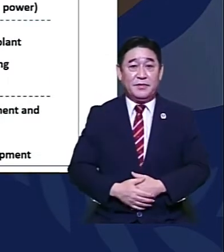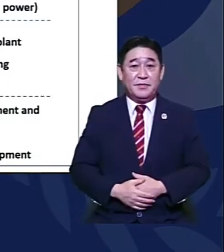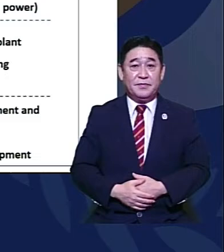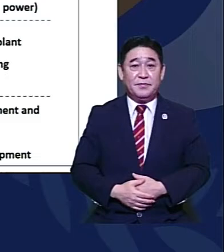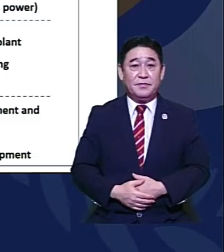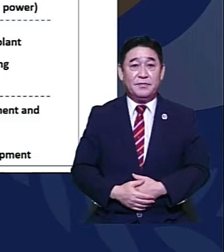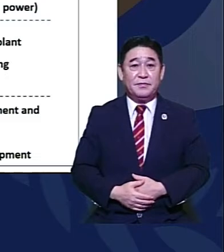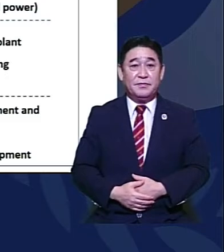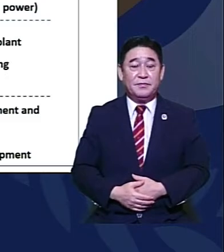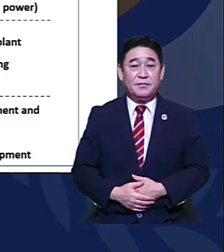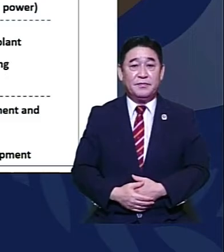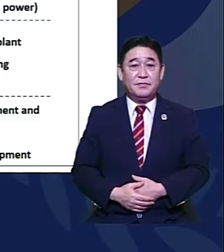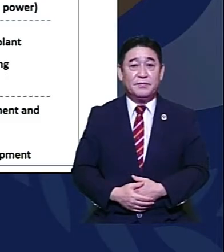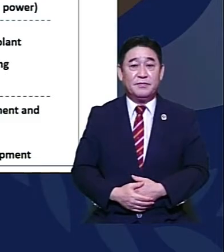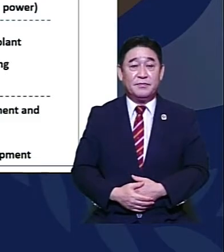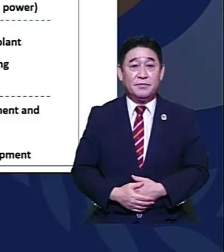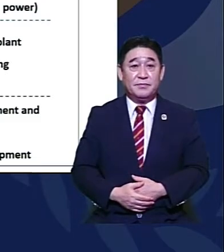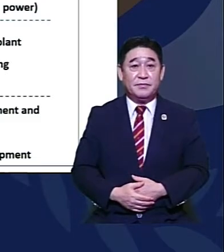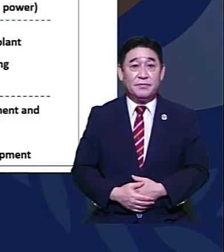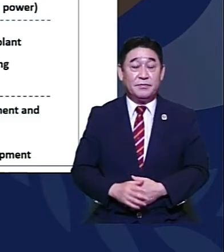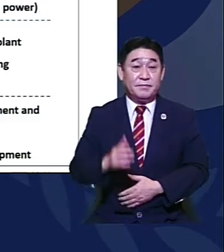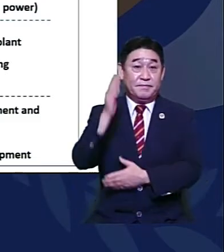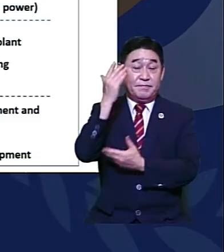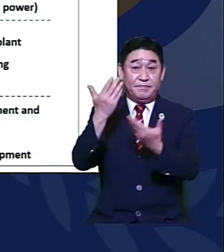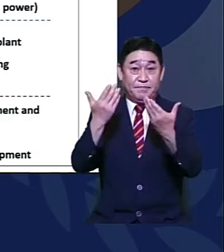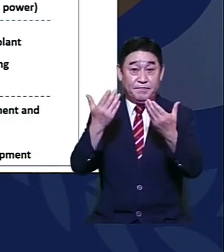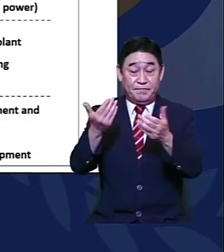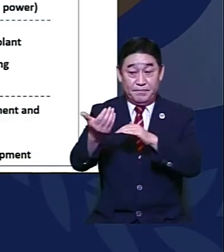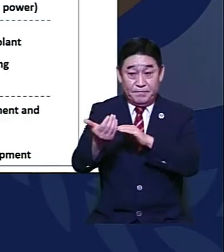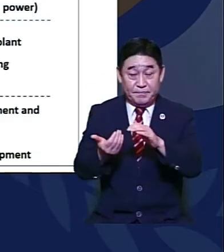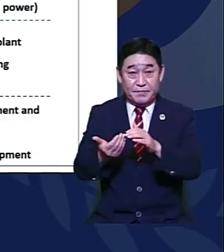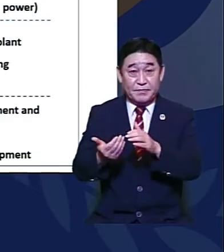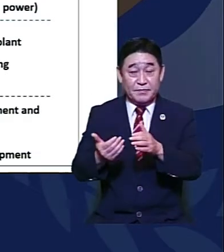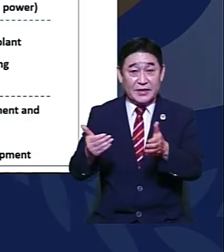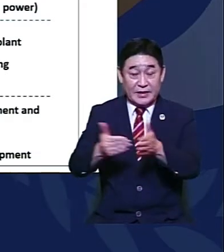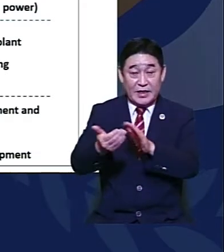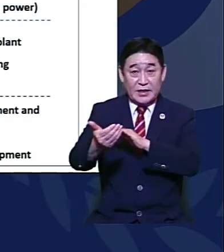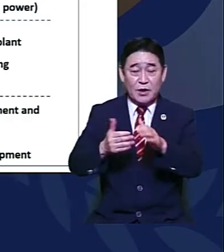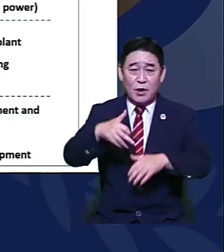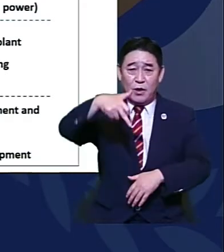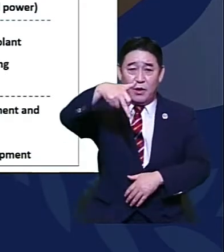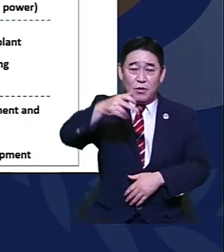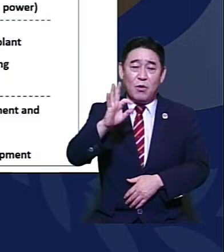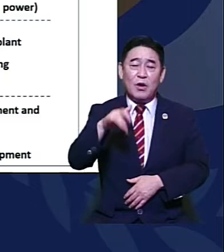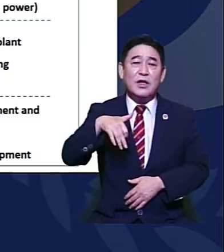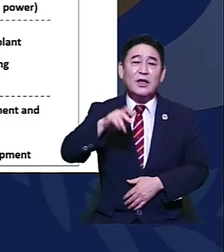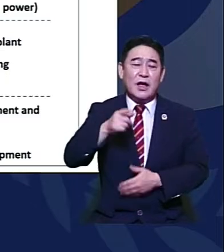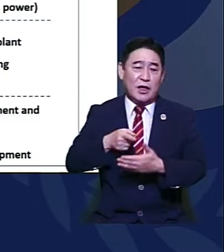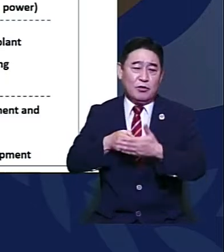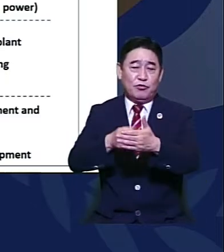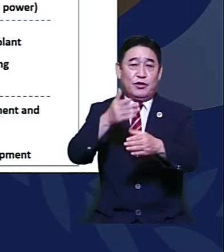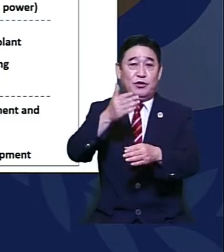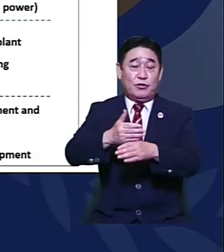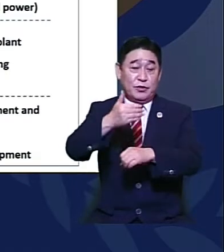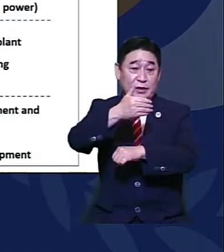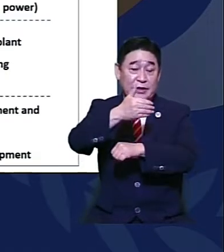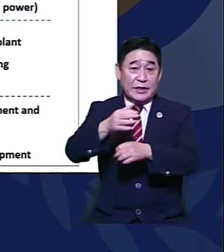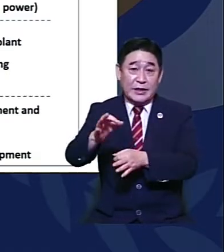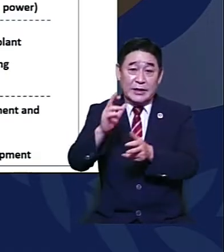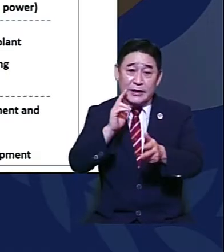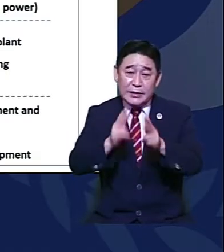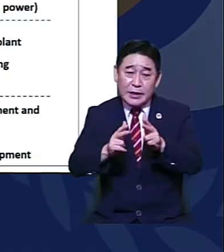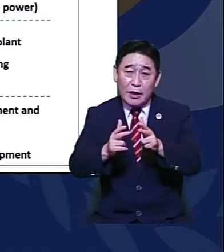Before I finish, let me briefly introduce a case project of KOICA. This is